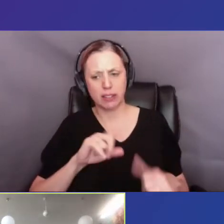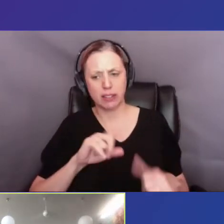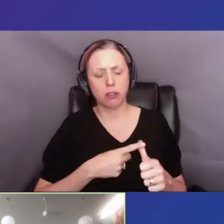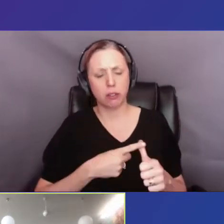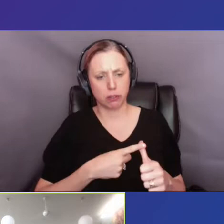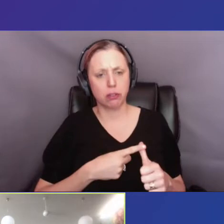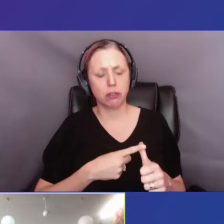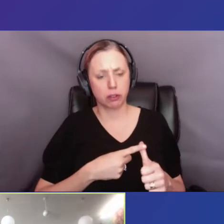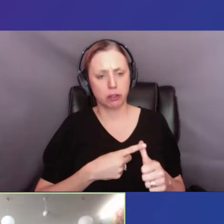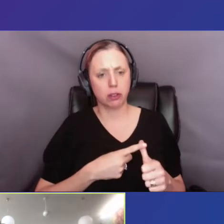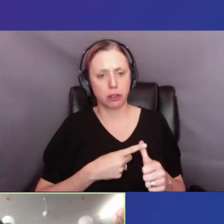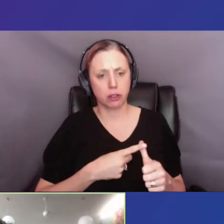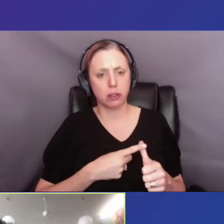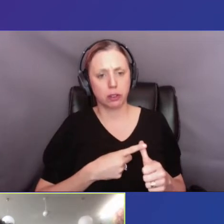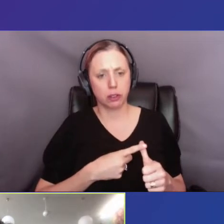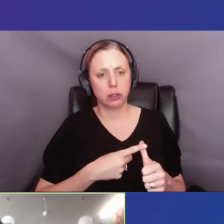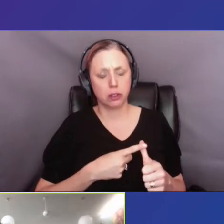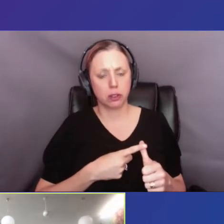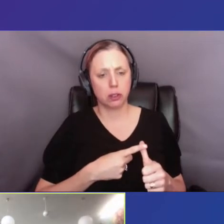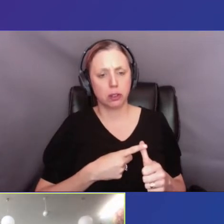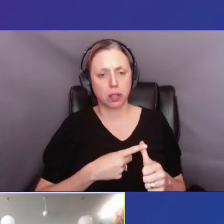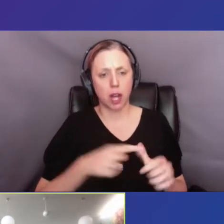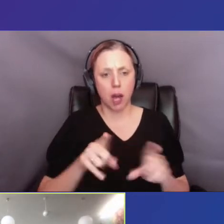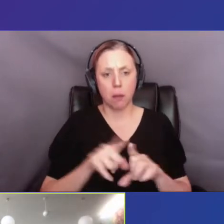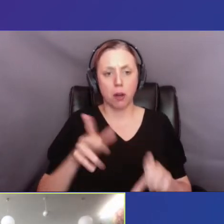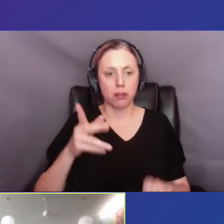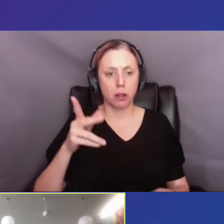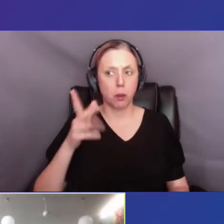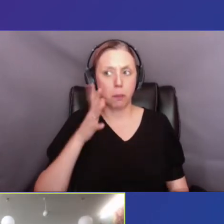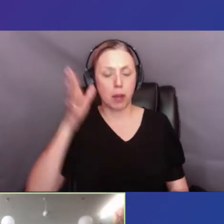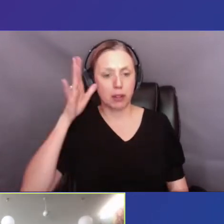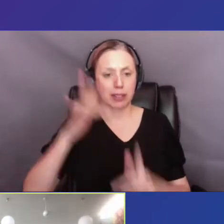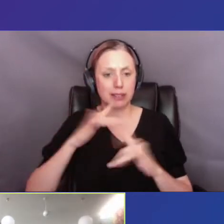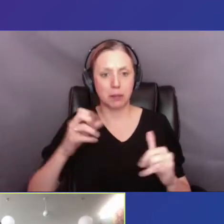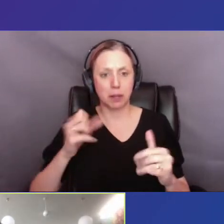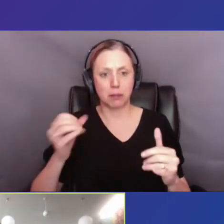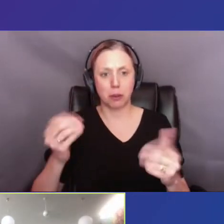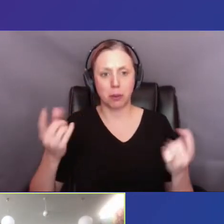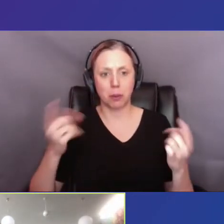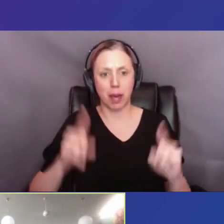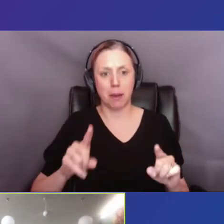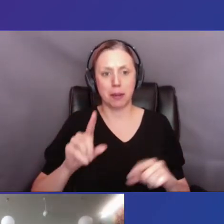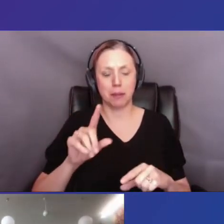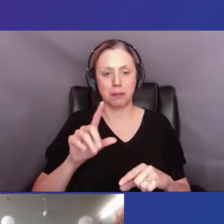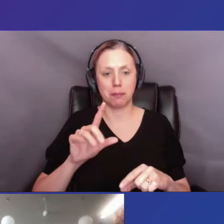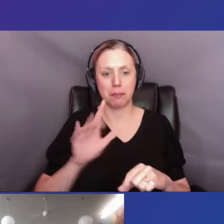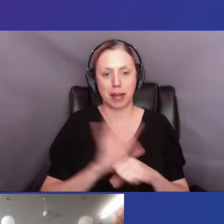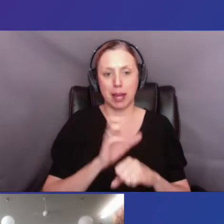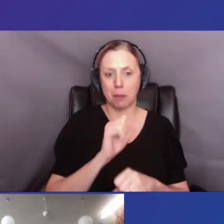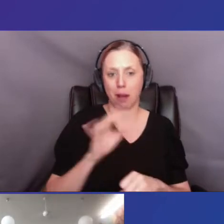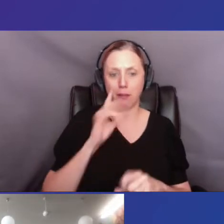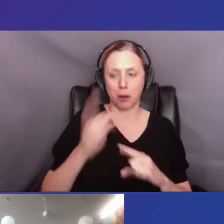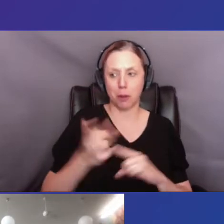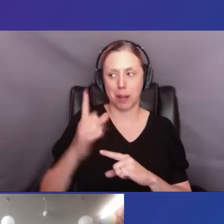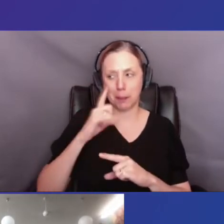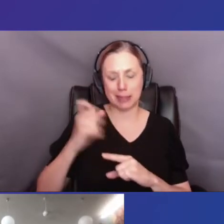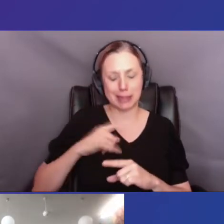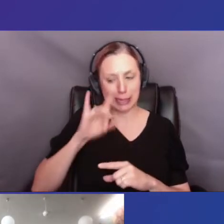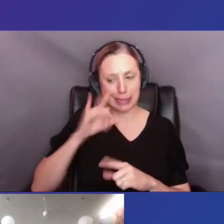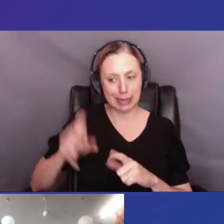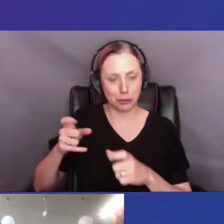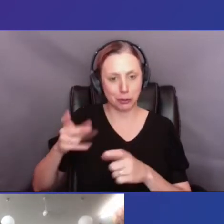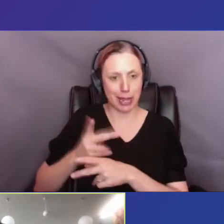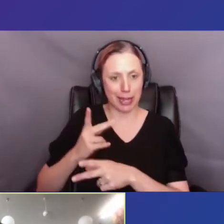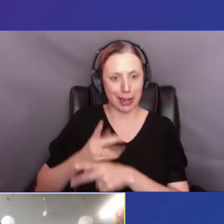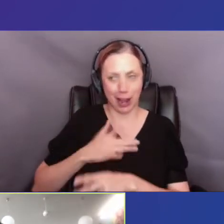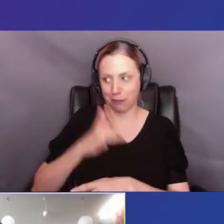first. And, you know, parenting and arting, so I turned my camera off just because I had to like get frustrated. I started to forget